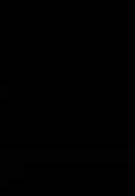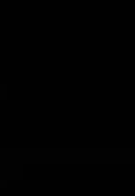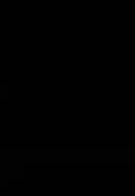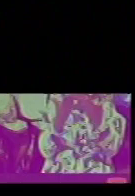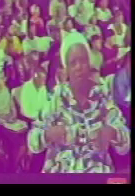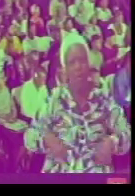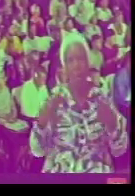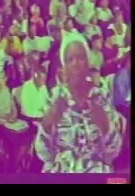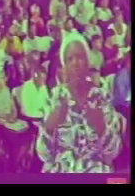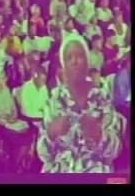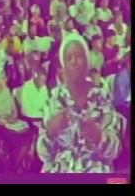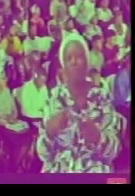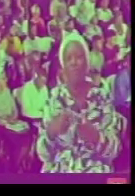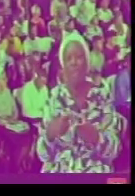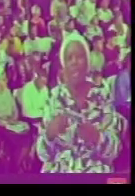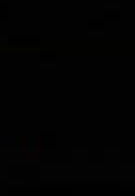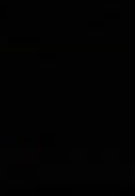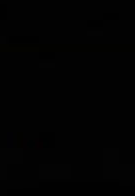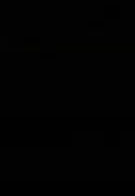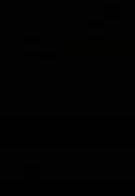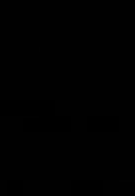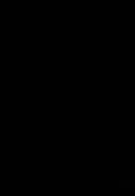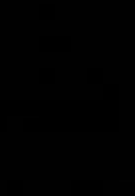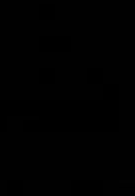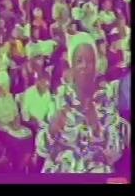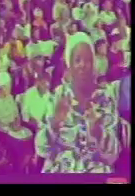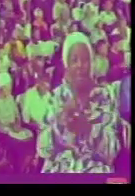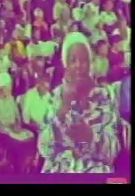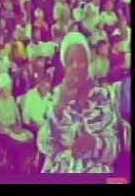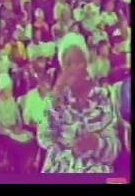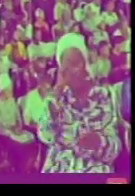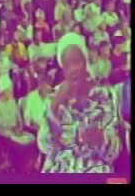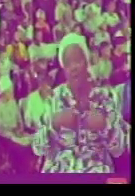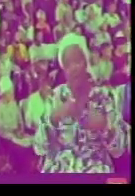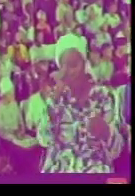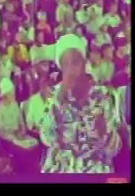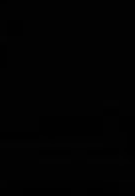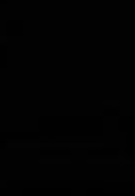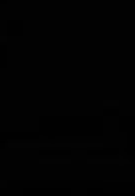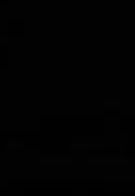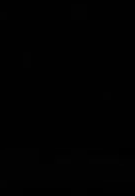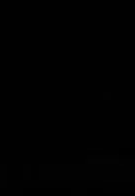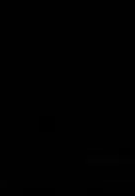He will write your name in the book of life.